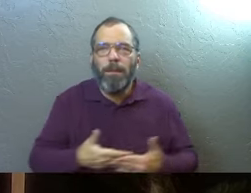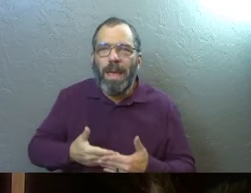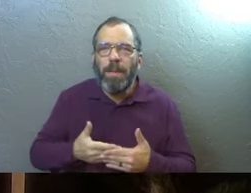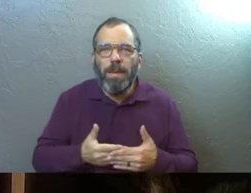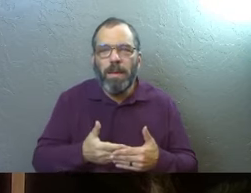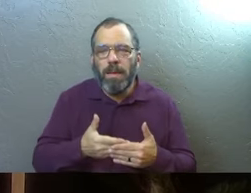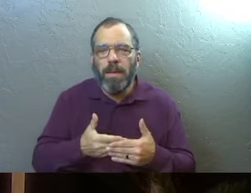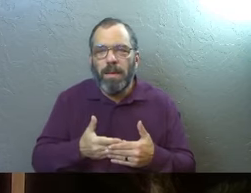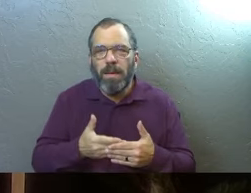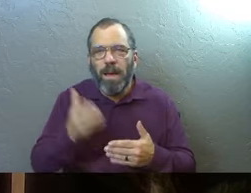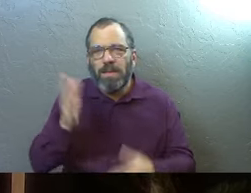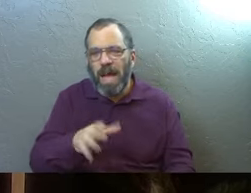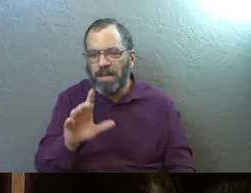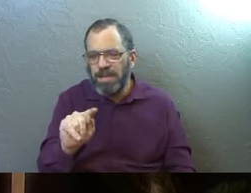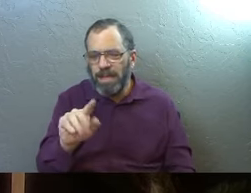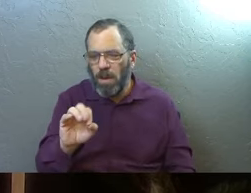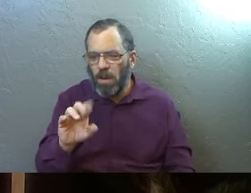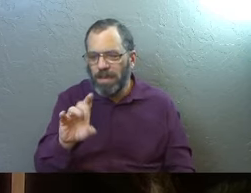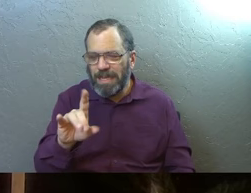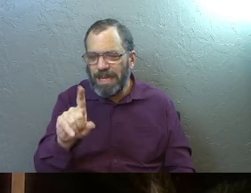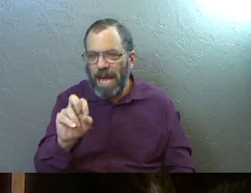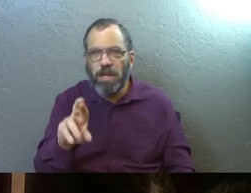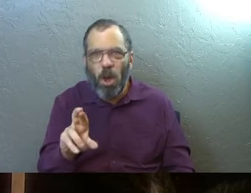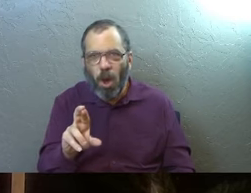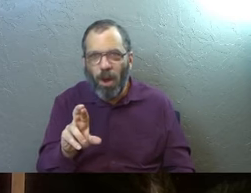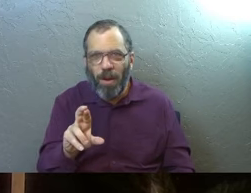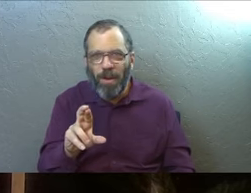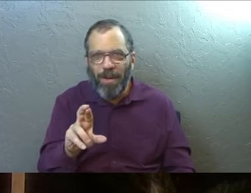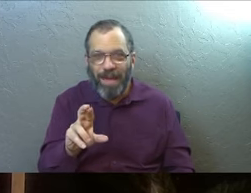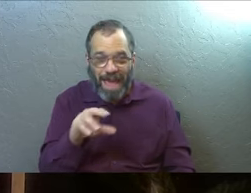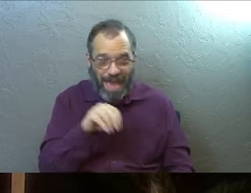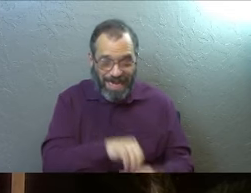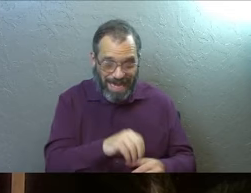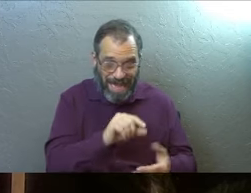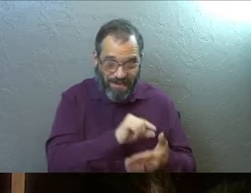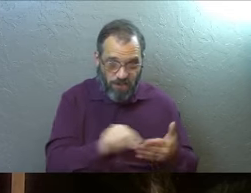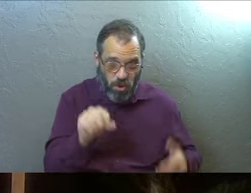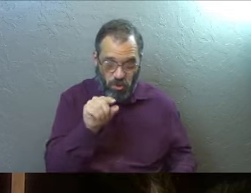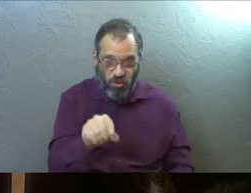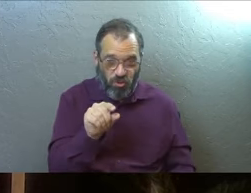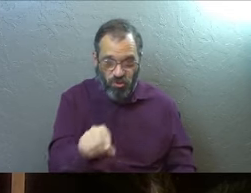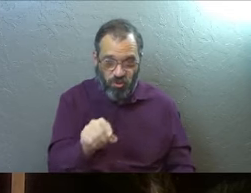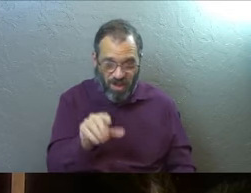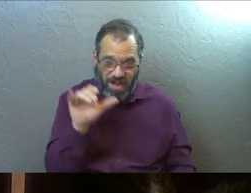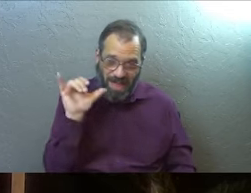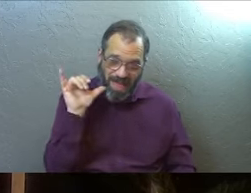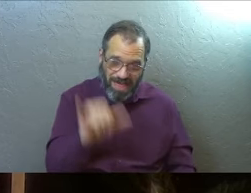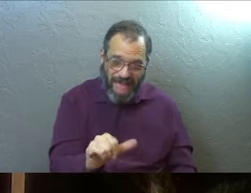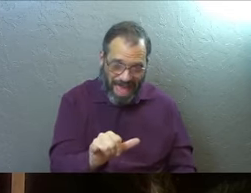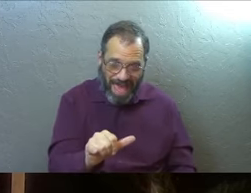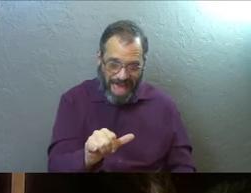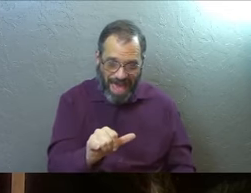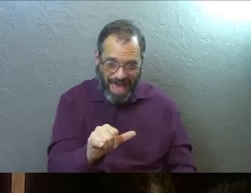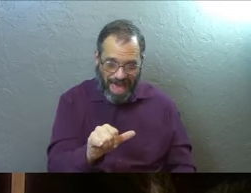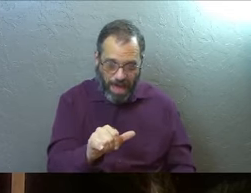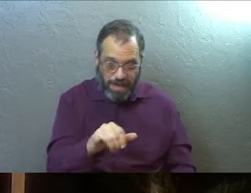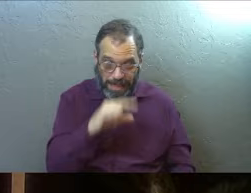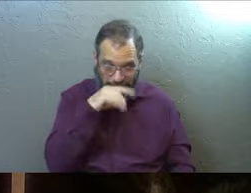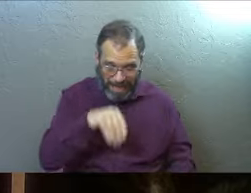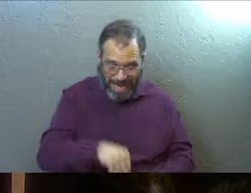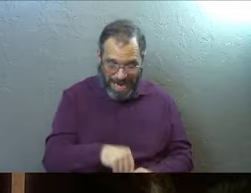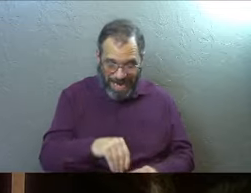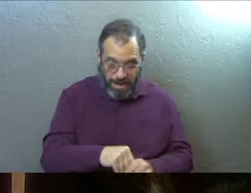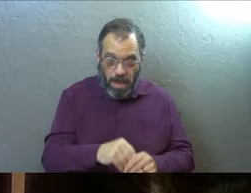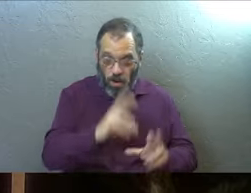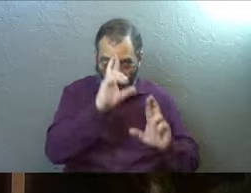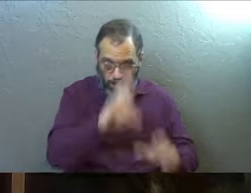slash toddler in this passage. And in this passage, that unborn child